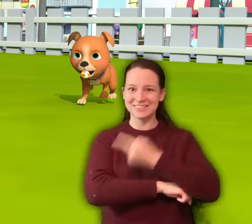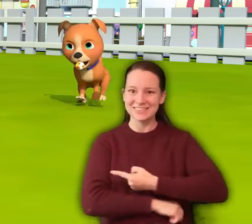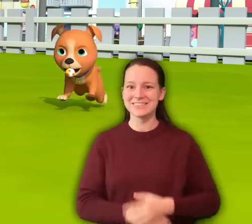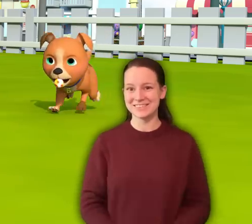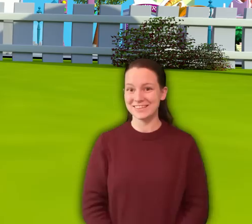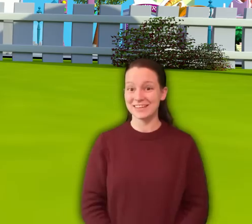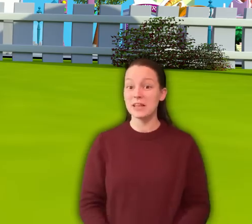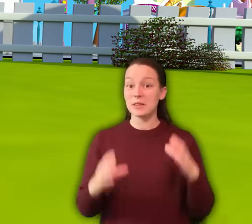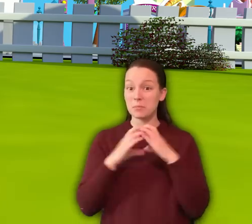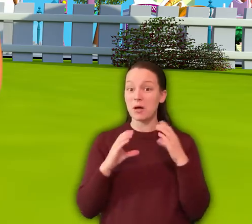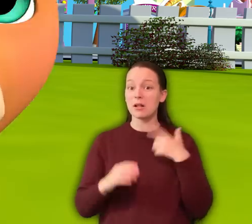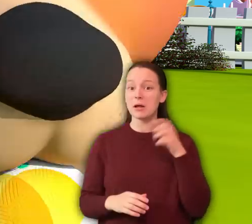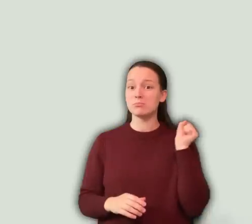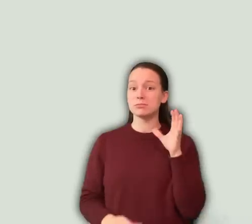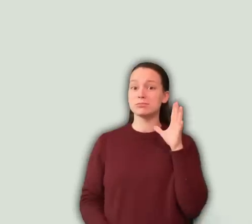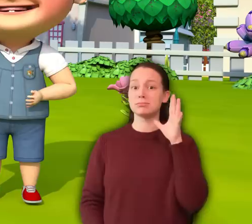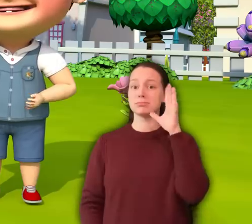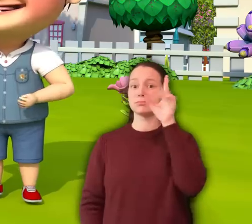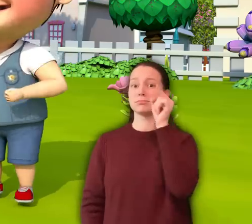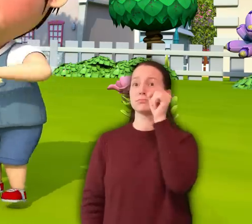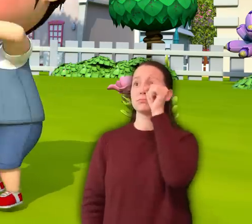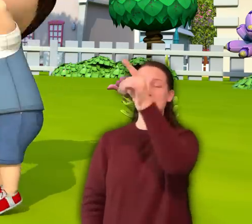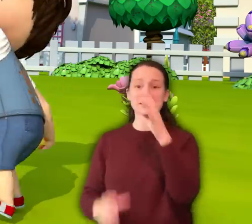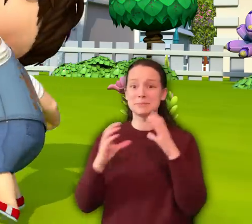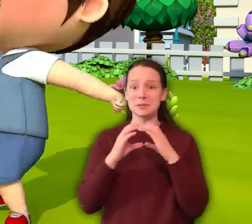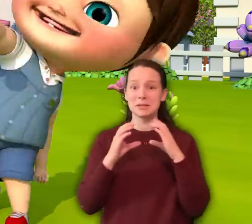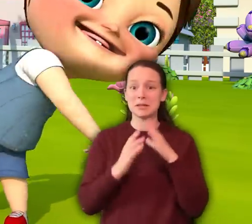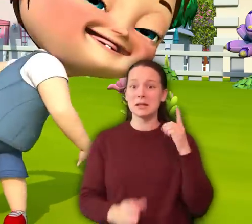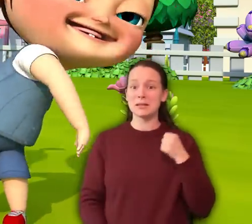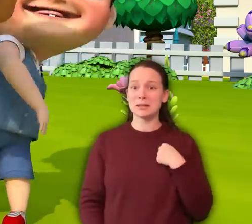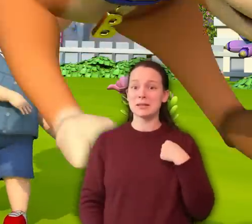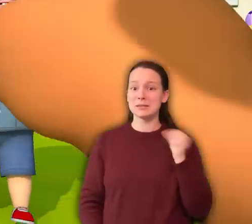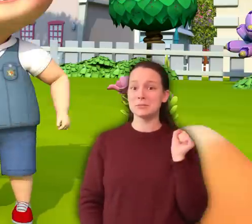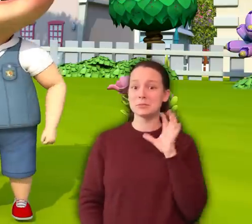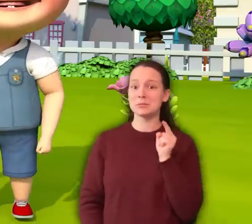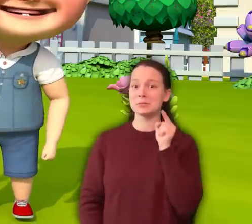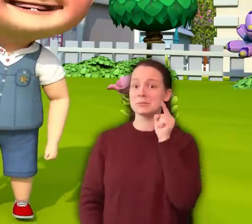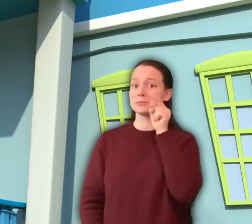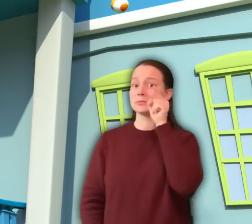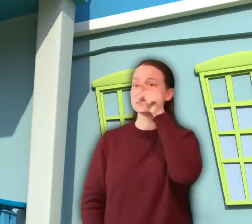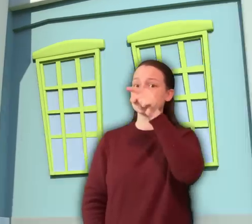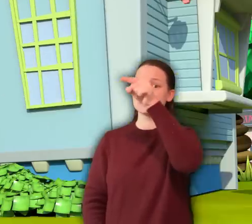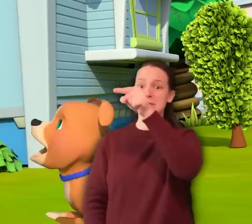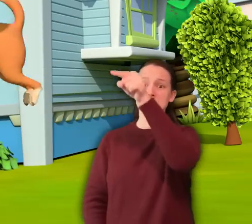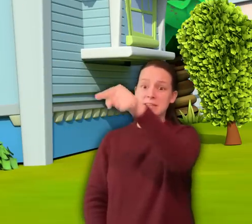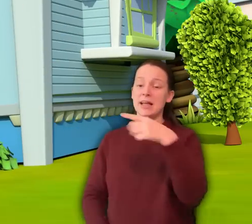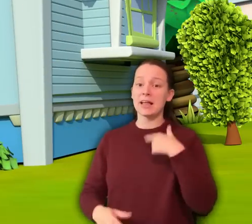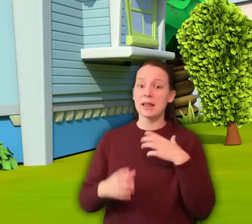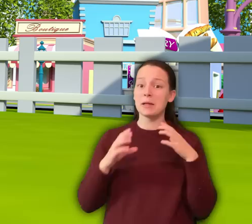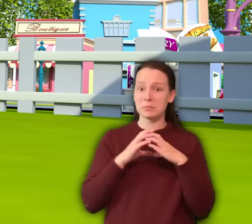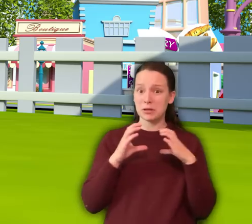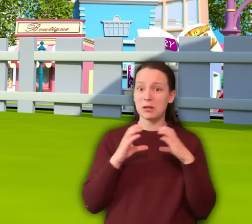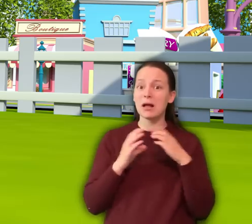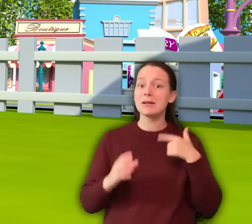day I threw the ball a bit too far a bit too far bit too